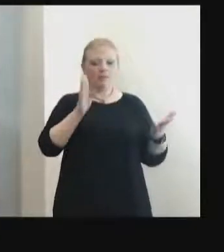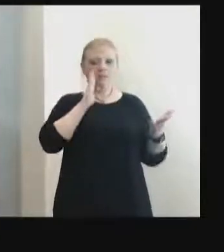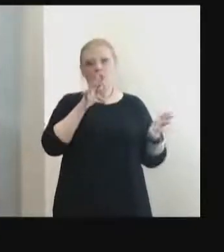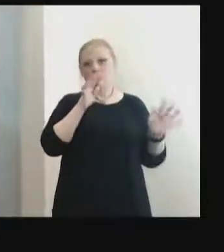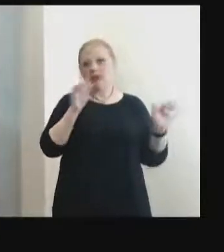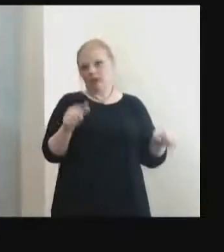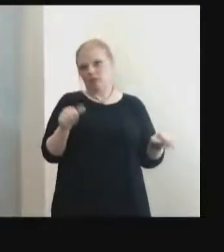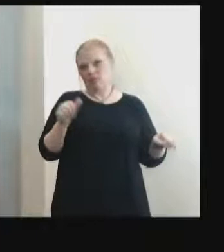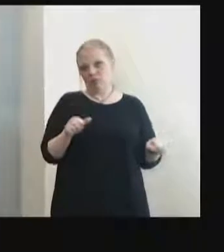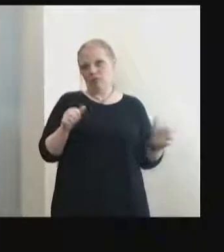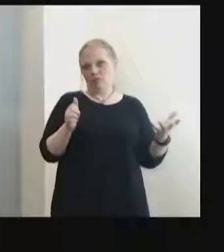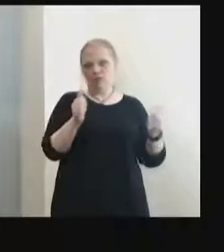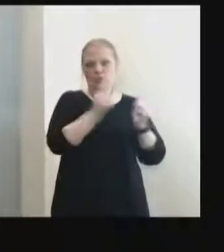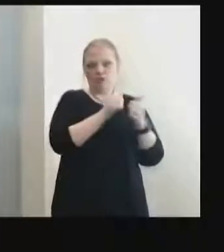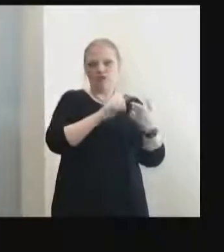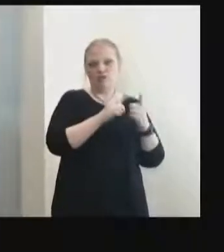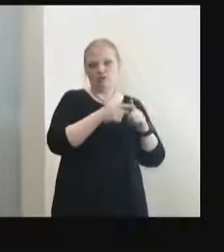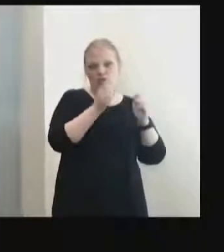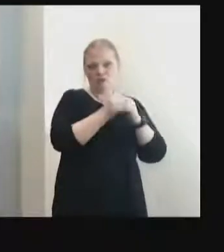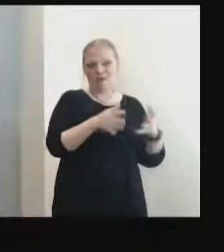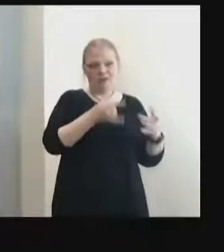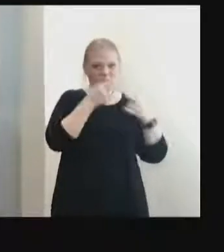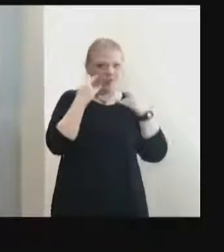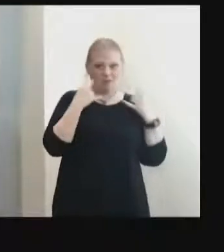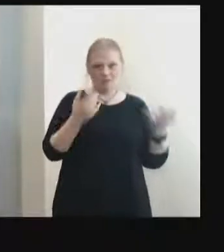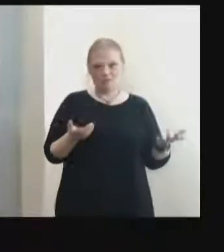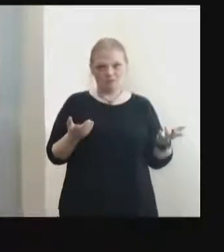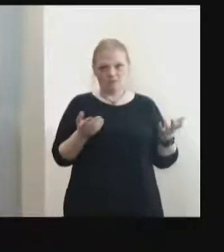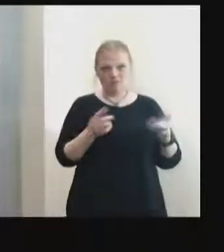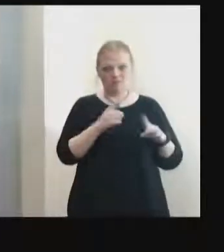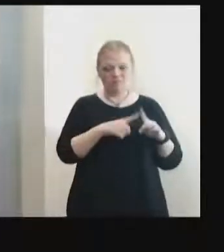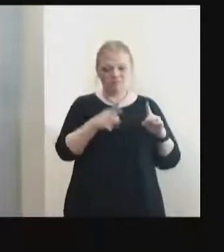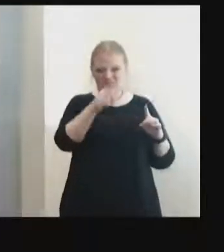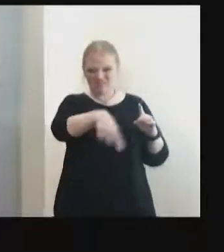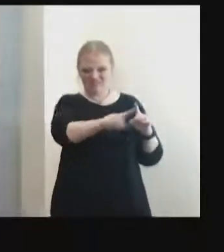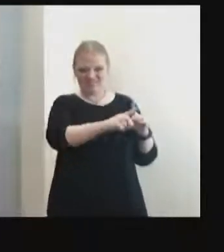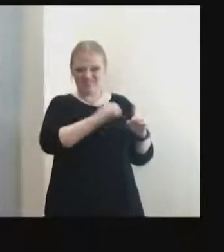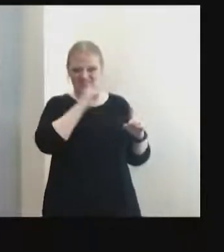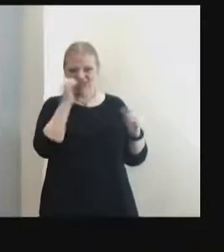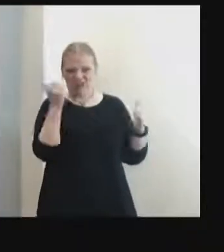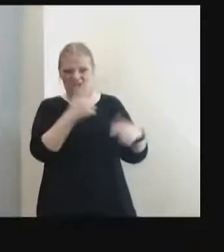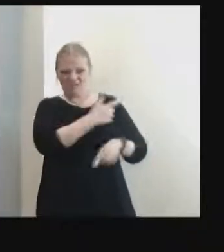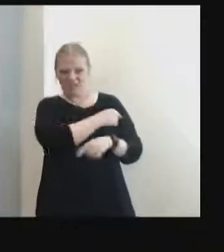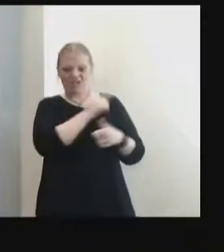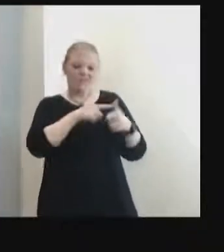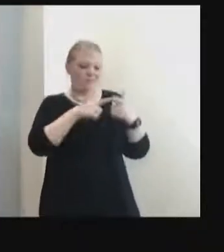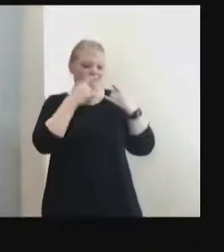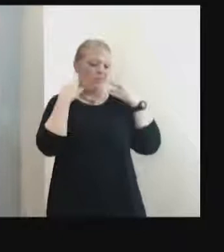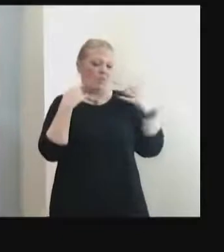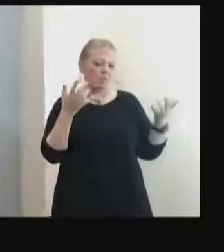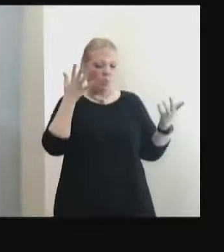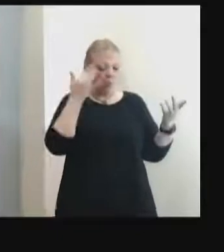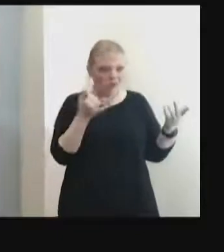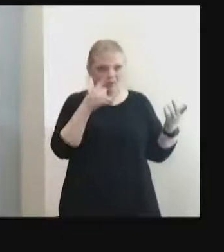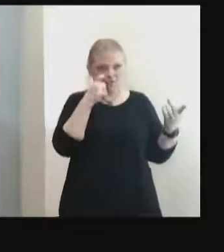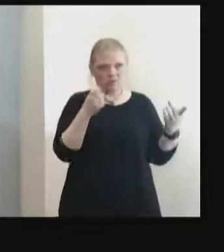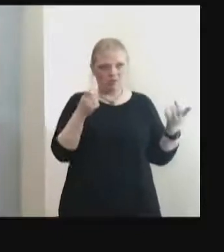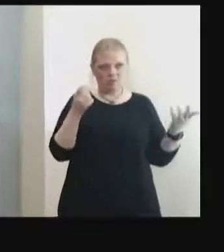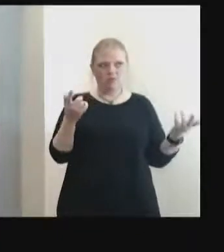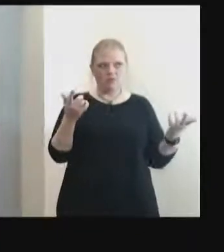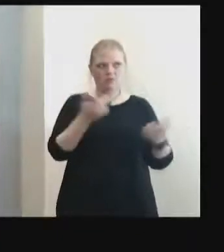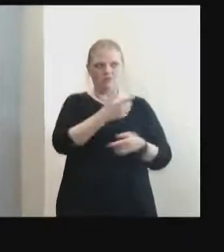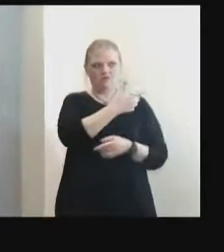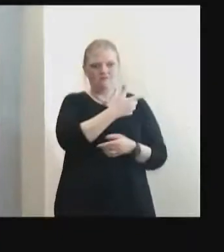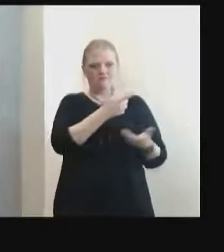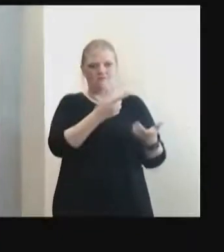do it with your friends without wearing a mask during the whole period. But if people haven't been vaccinated, then you got to wear your masks. Why? Because the unvaccinated ones are